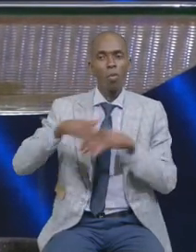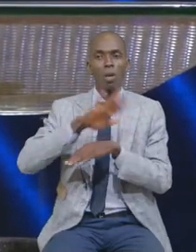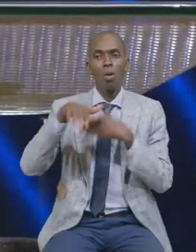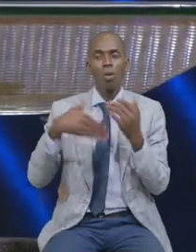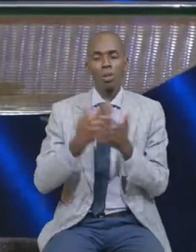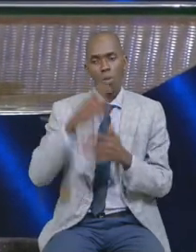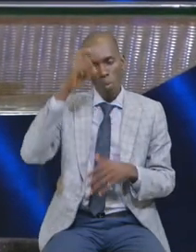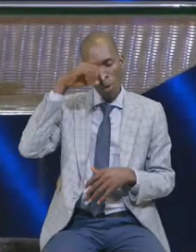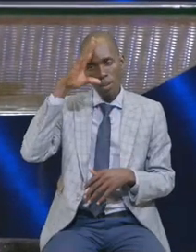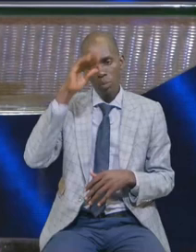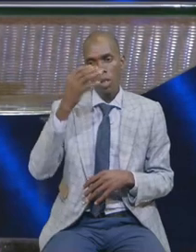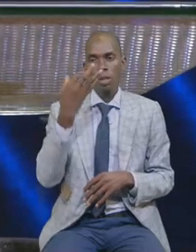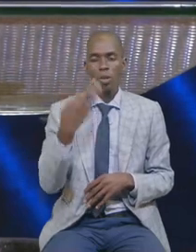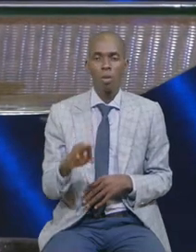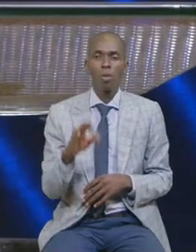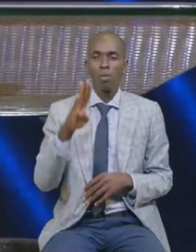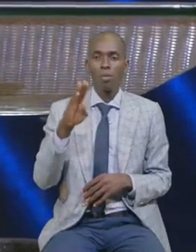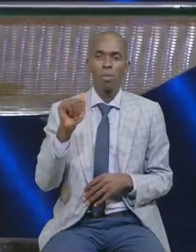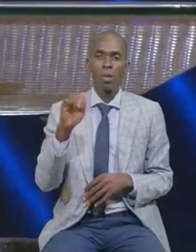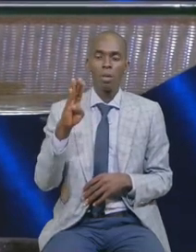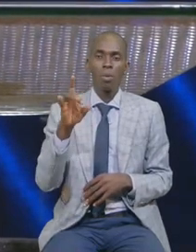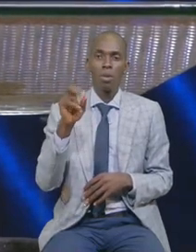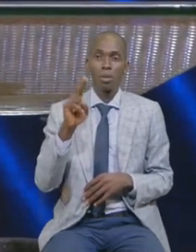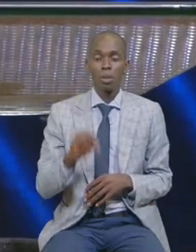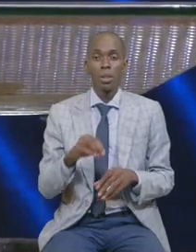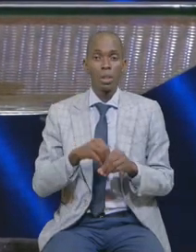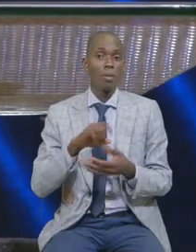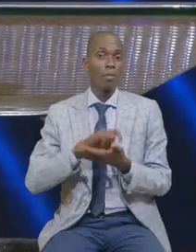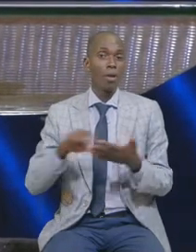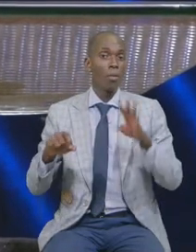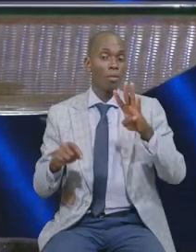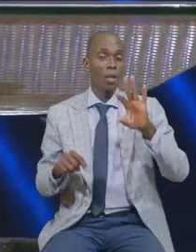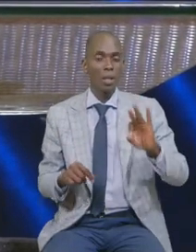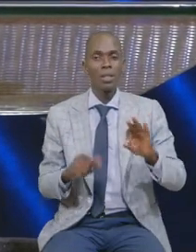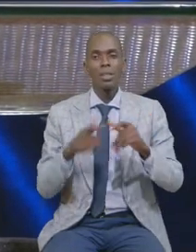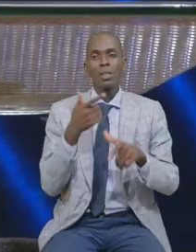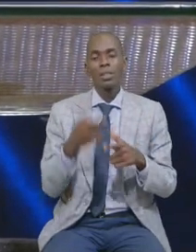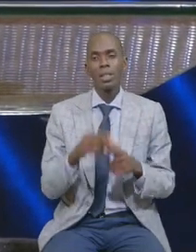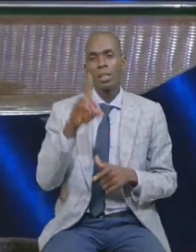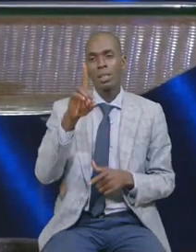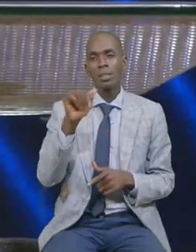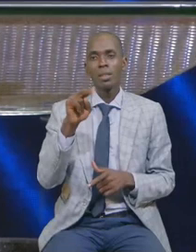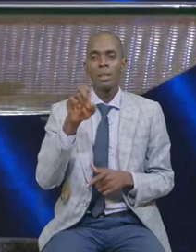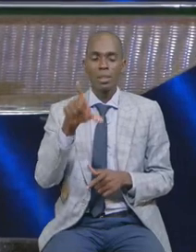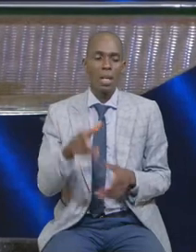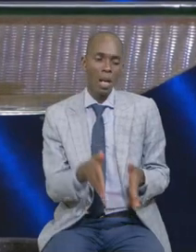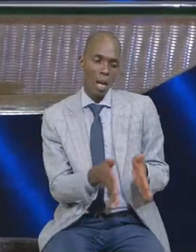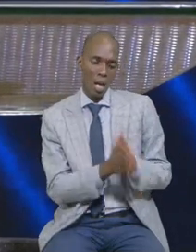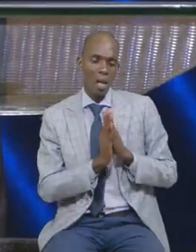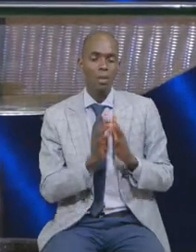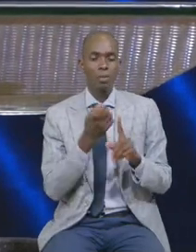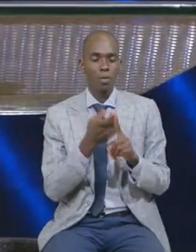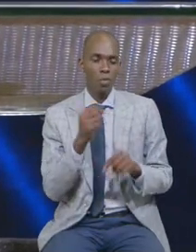verse 49, in verse 49 it said, then Daniel requested of